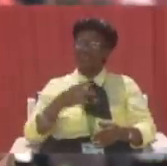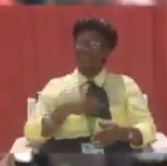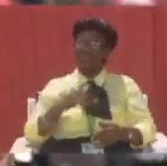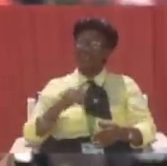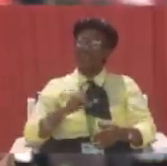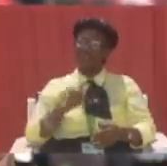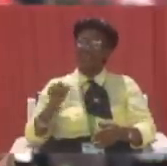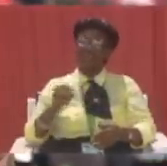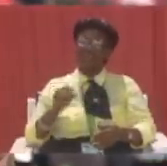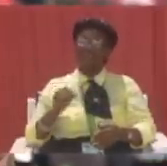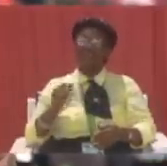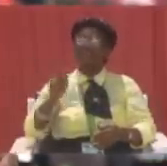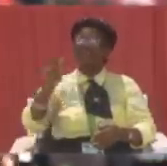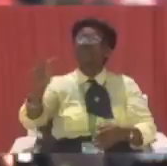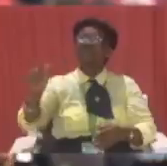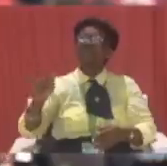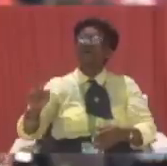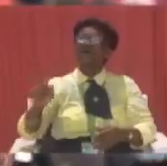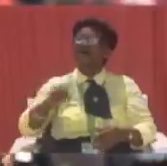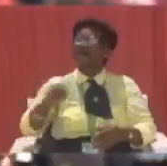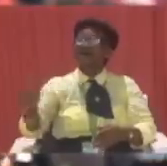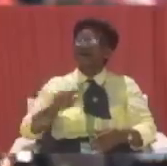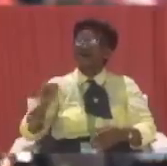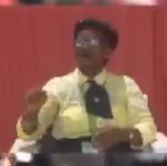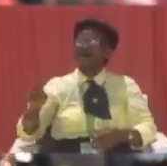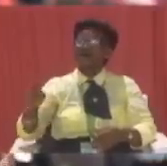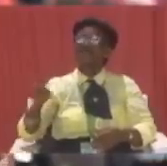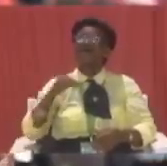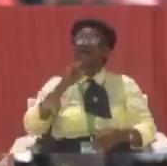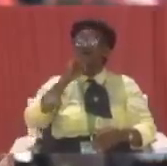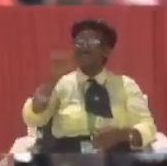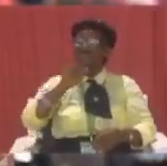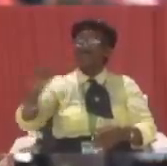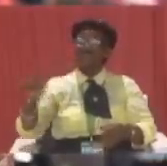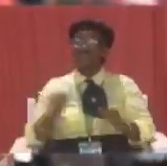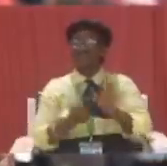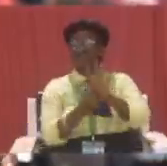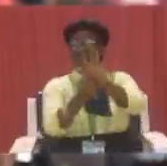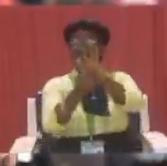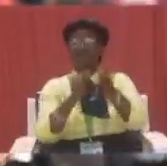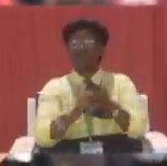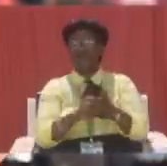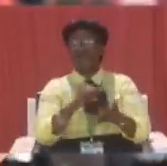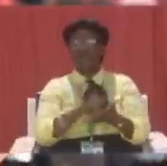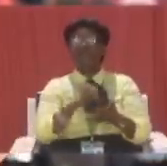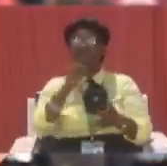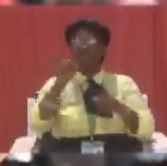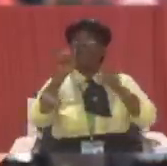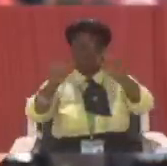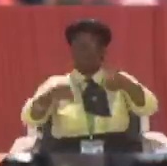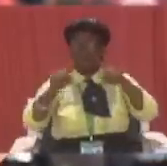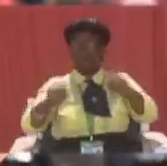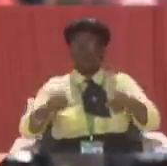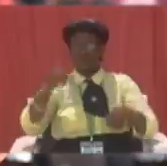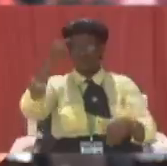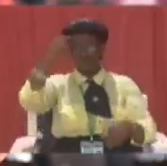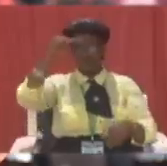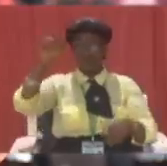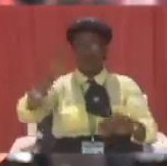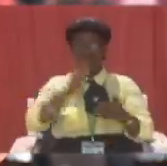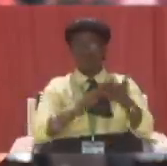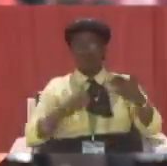Gehazi is a sign that it is possible for somebody to